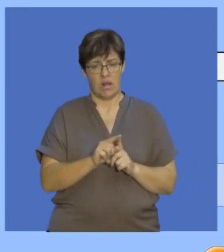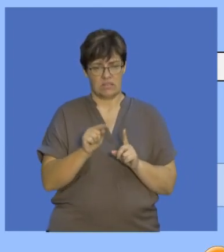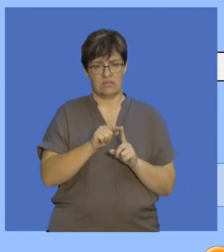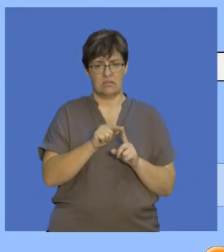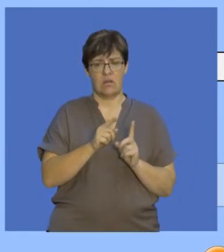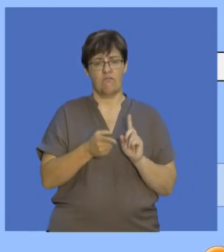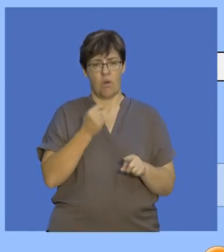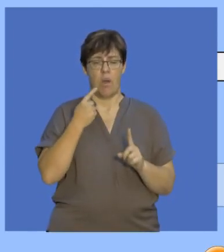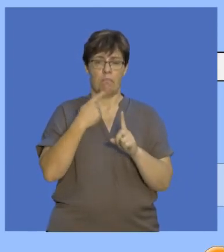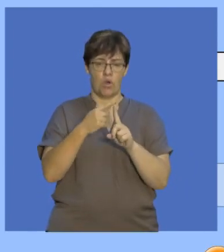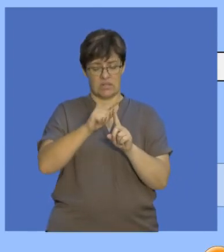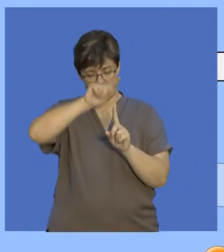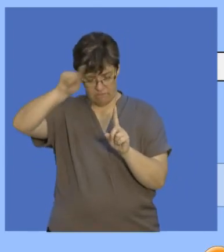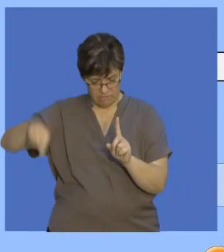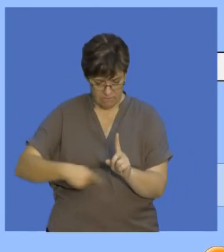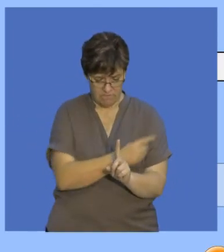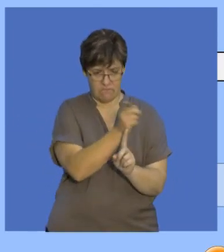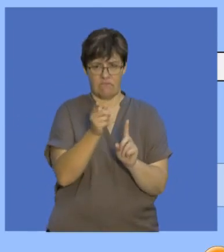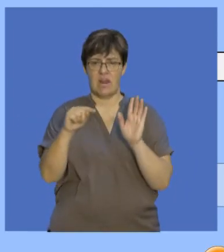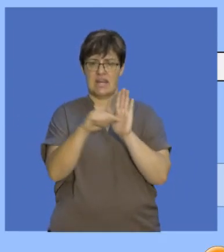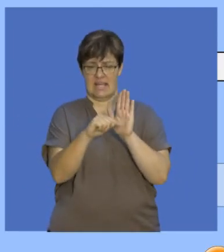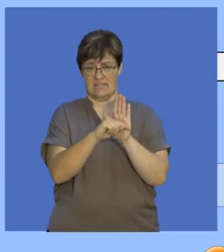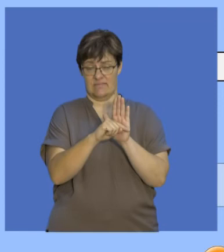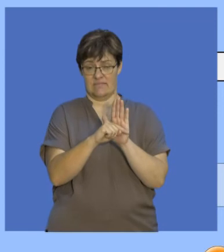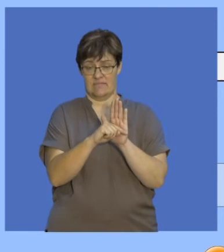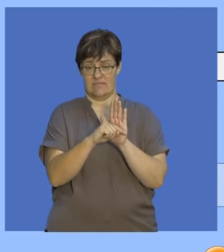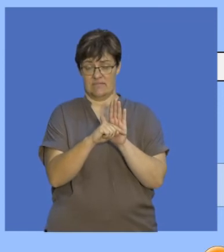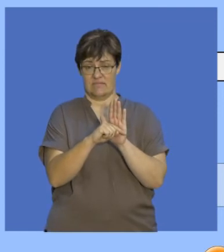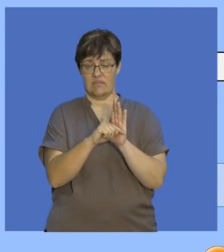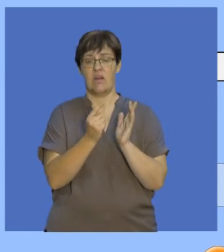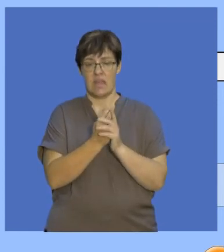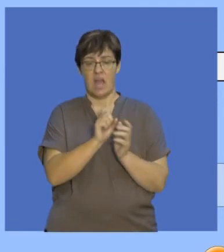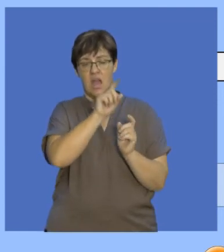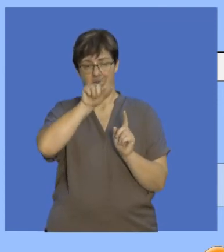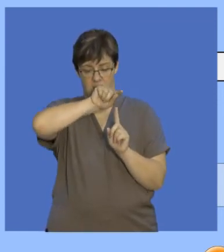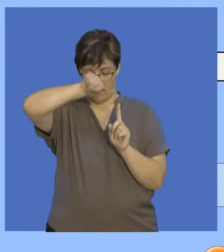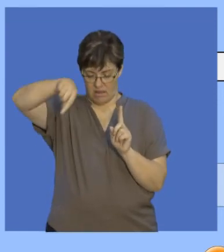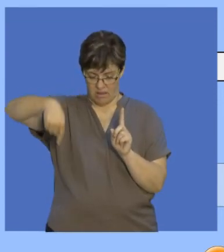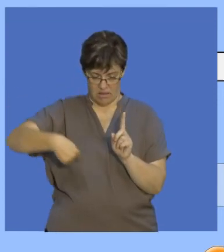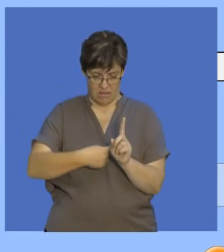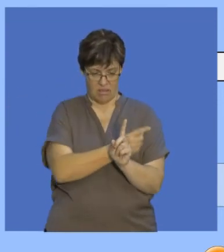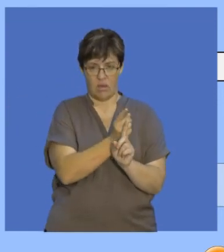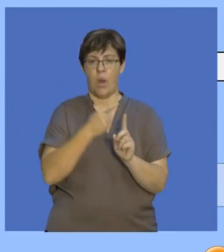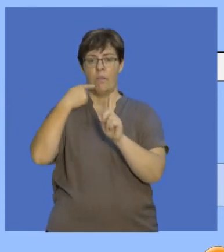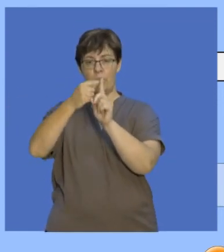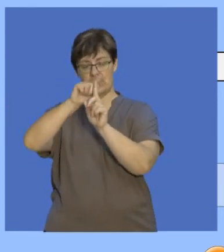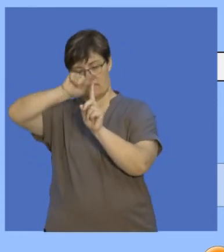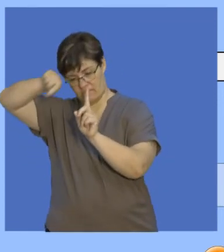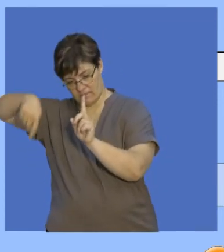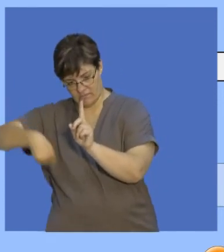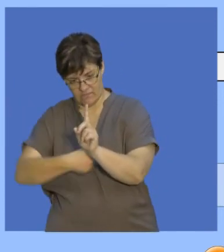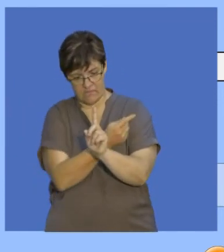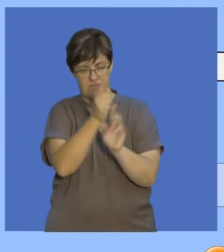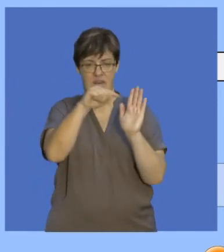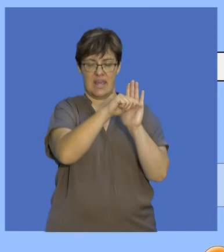flow. So the conventional flow is from positive to negative. This is what it is. So these arrows, they show the conventional flow of